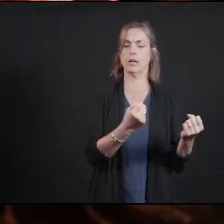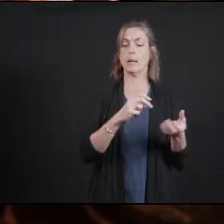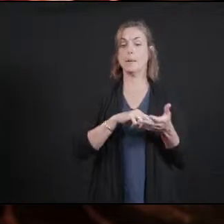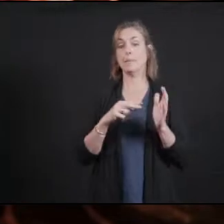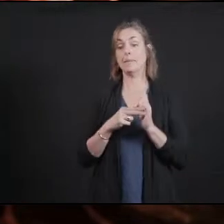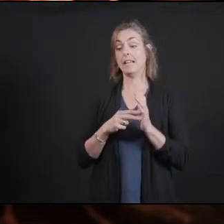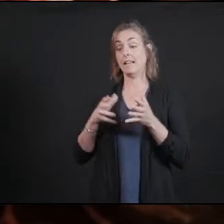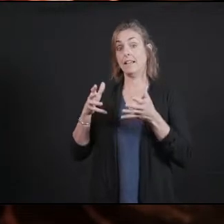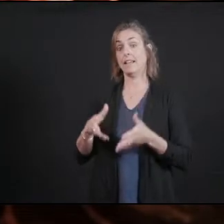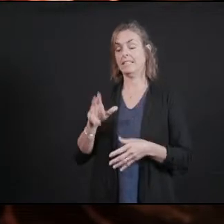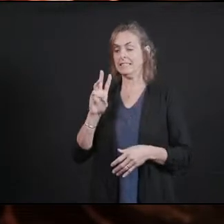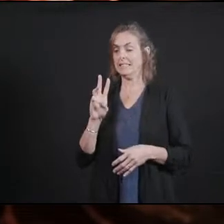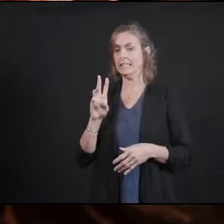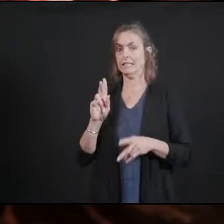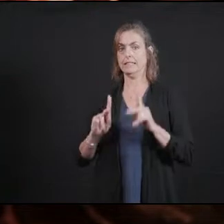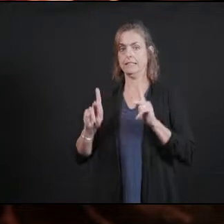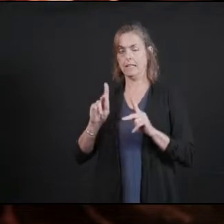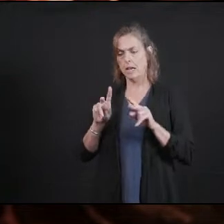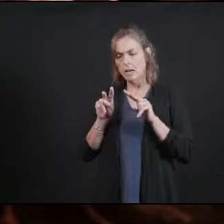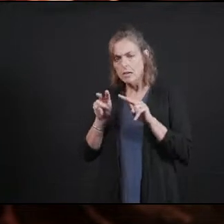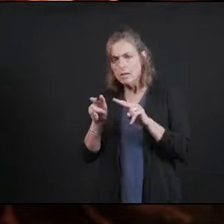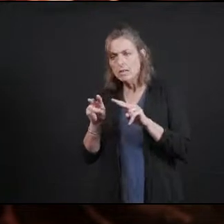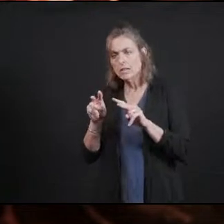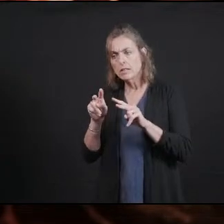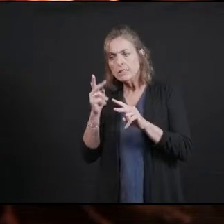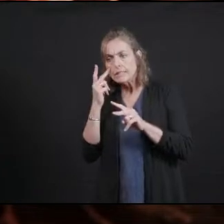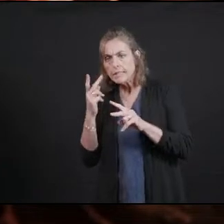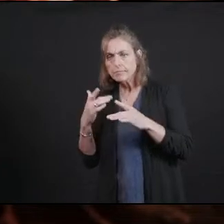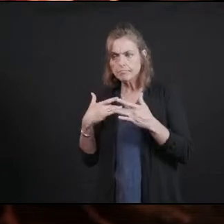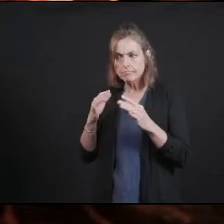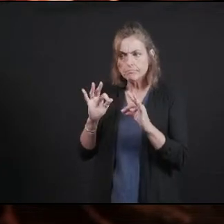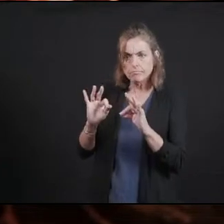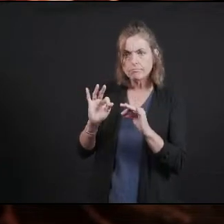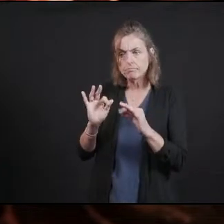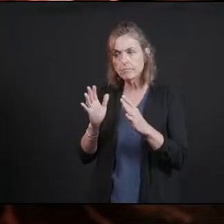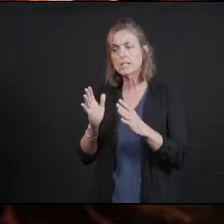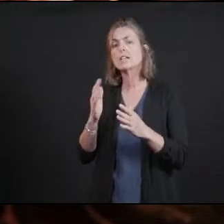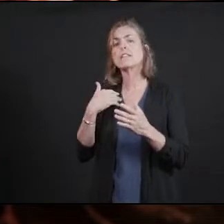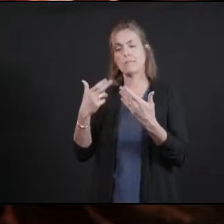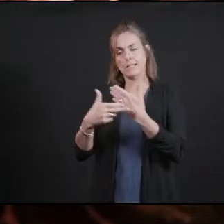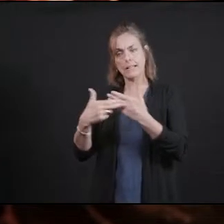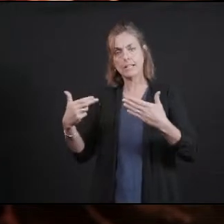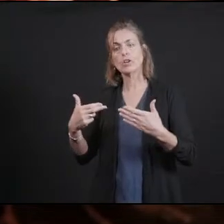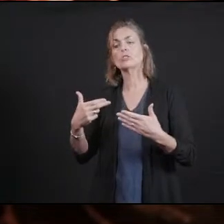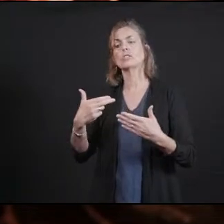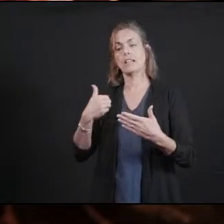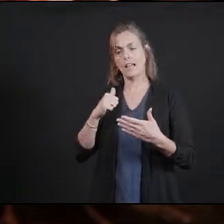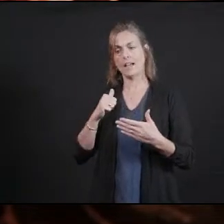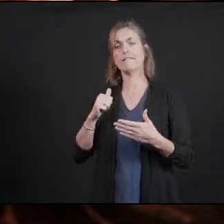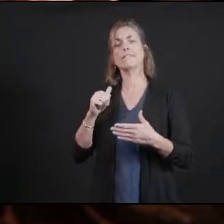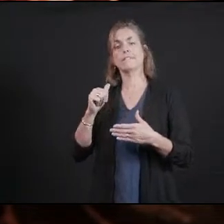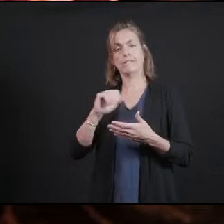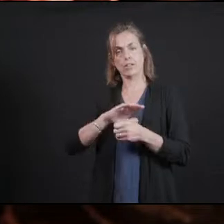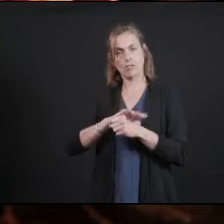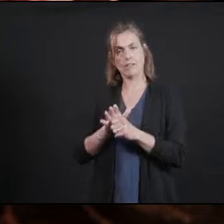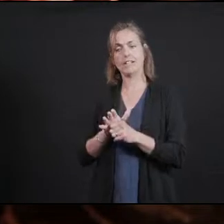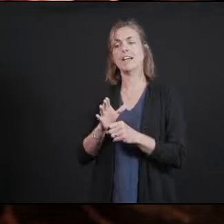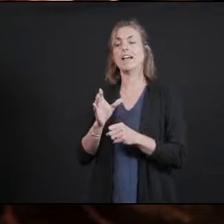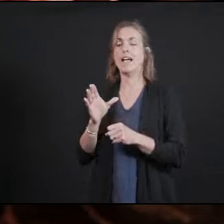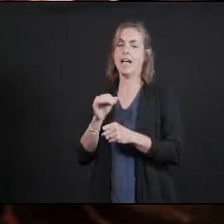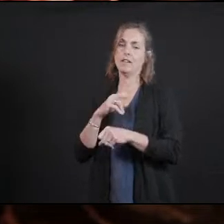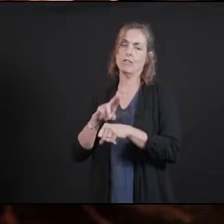6 individuals in the territory with active COVID cases that have been diagnosed, and of course, our 1 fatality.